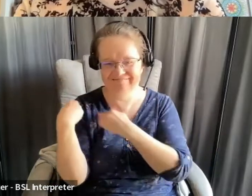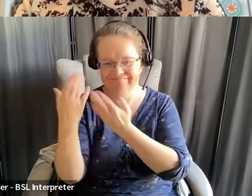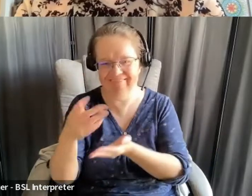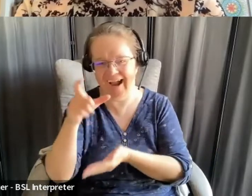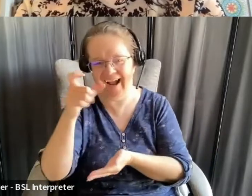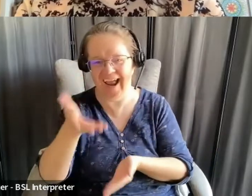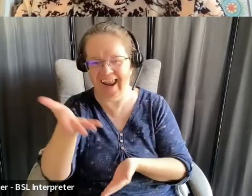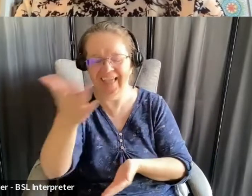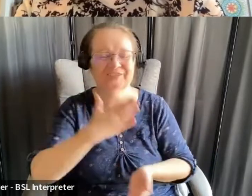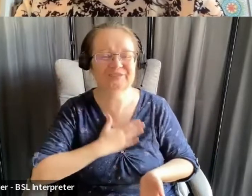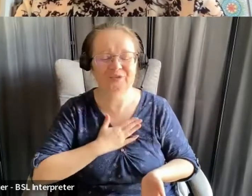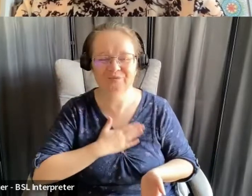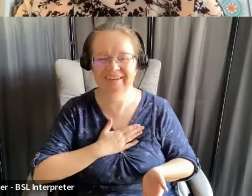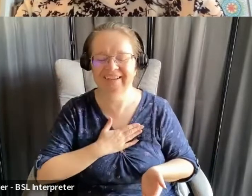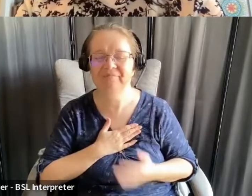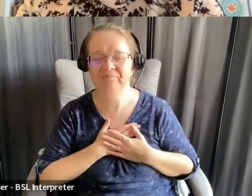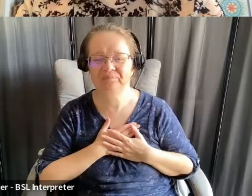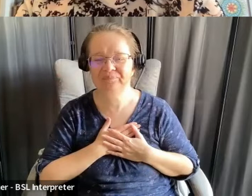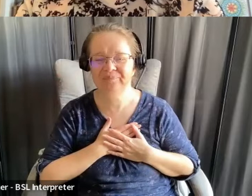Sorry.